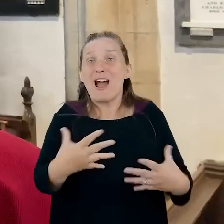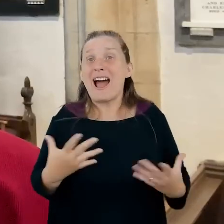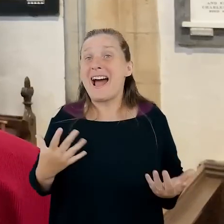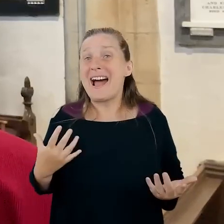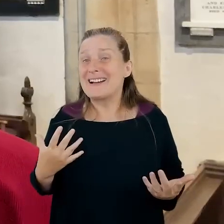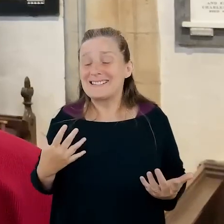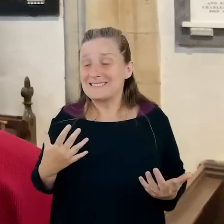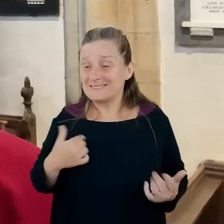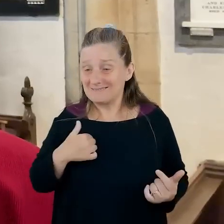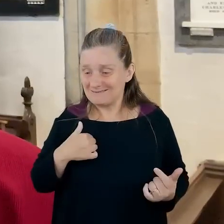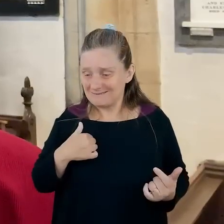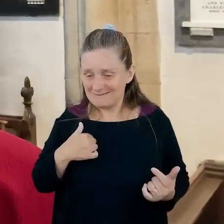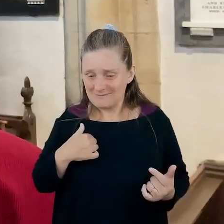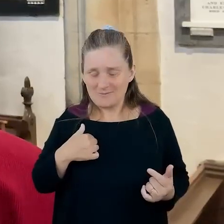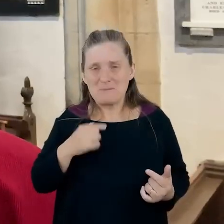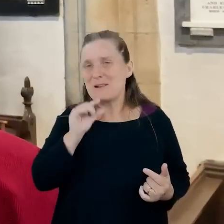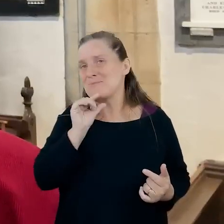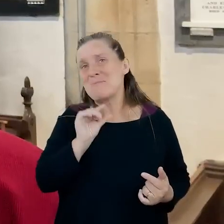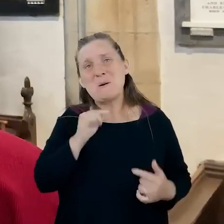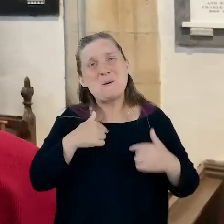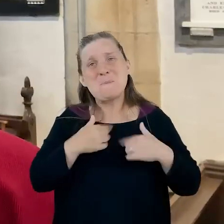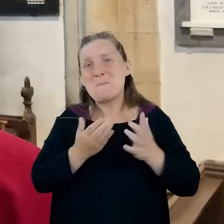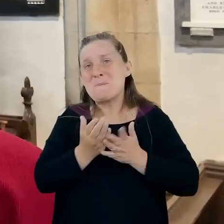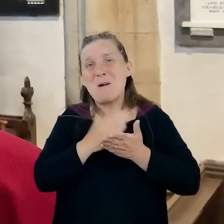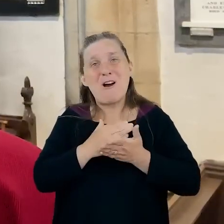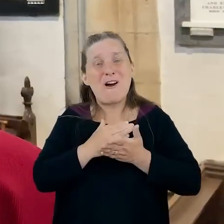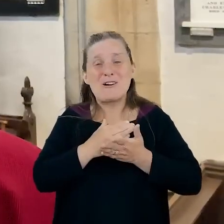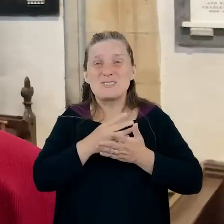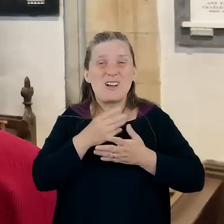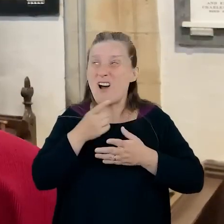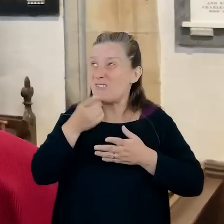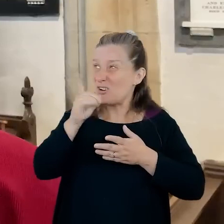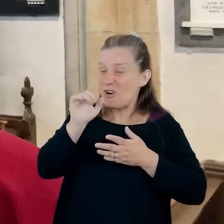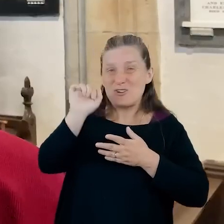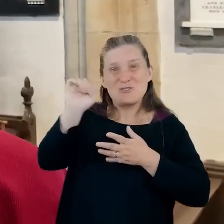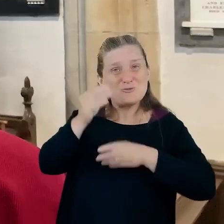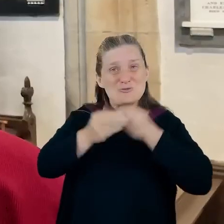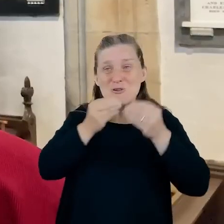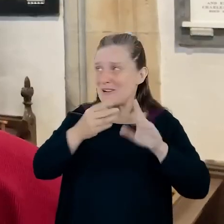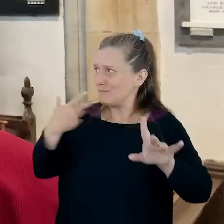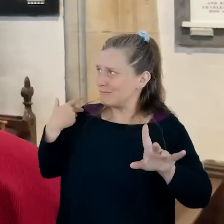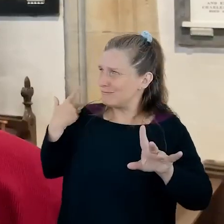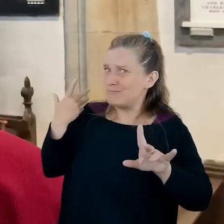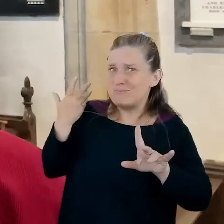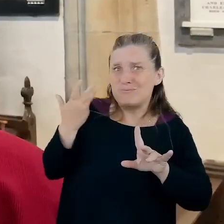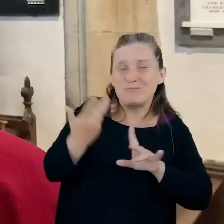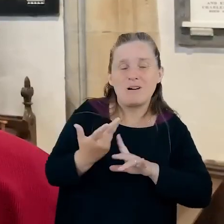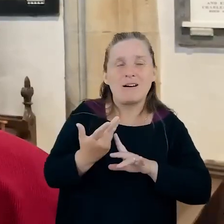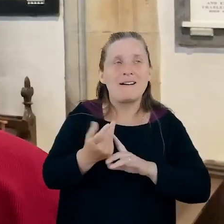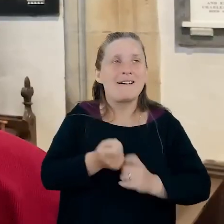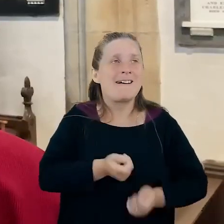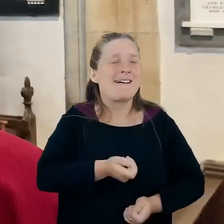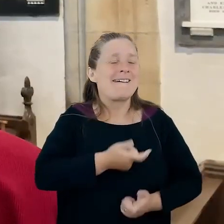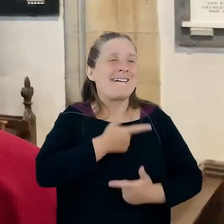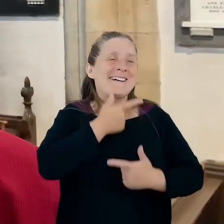to discover that you are just a small part of a bigger story that God started long ago. You find yourself